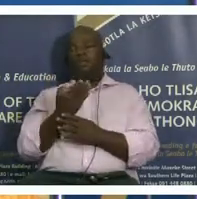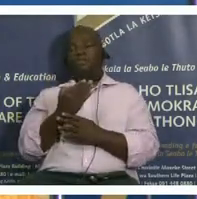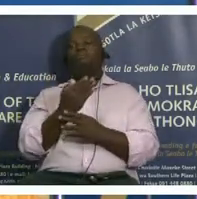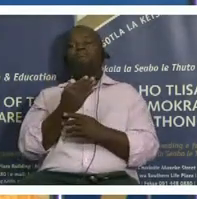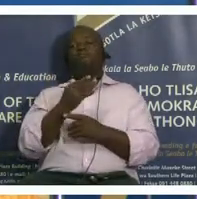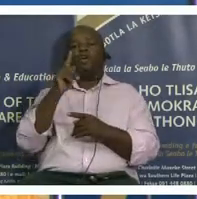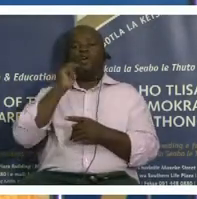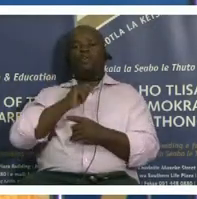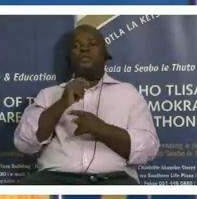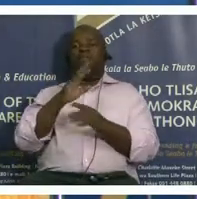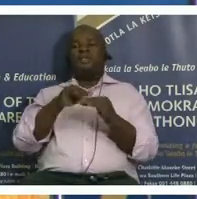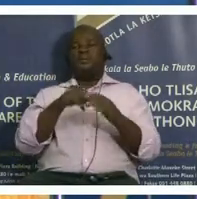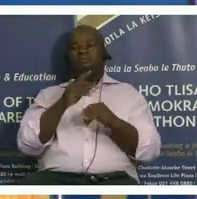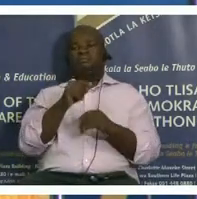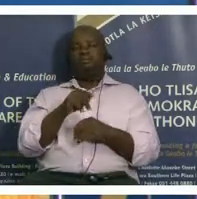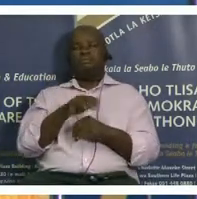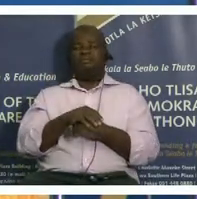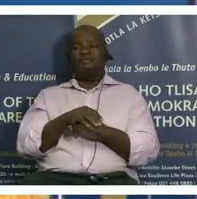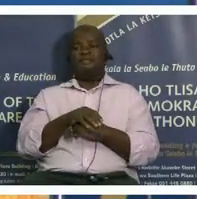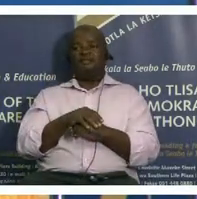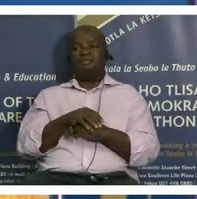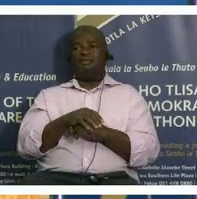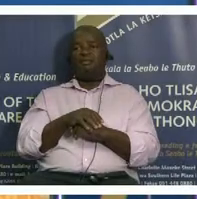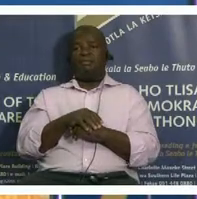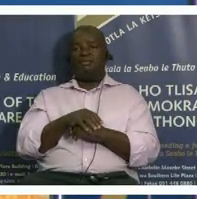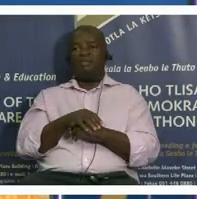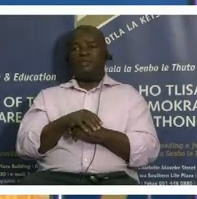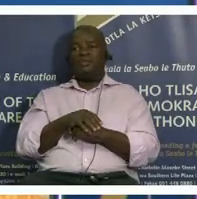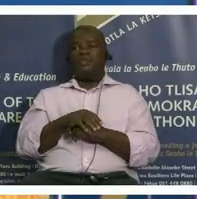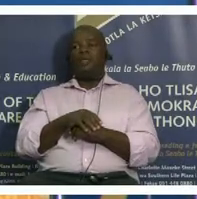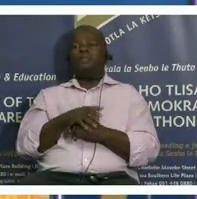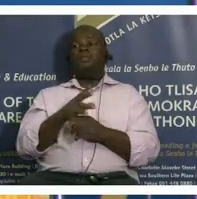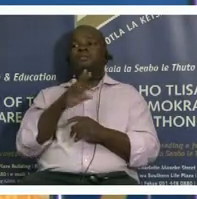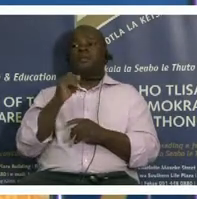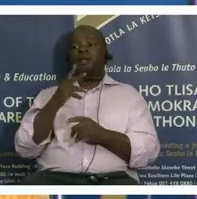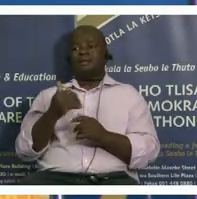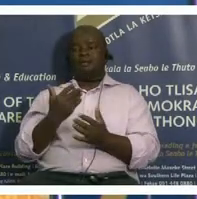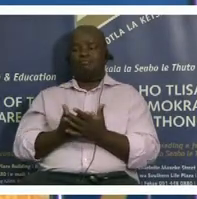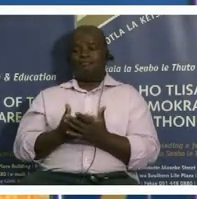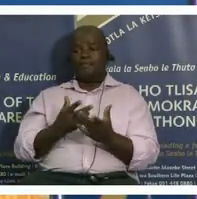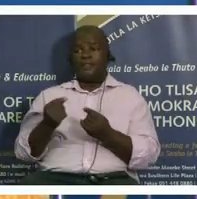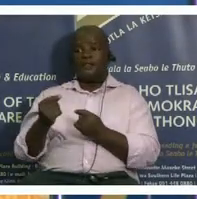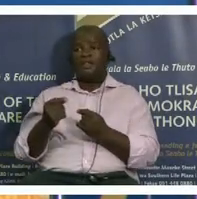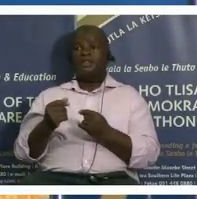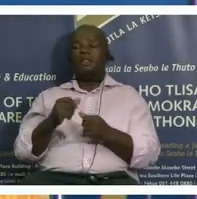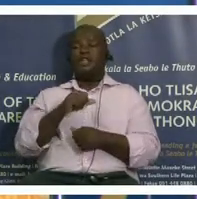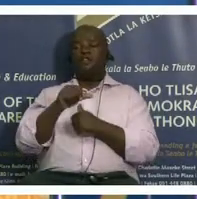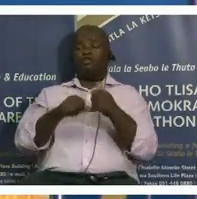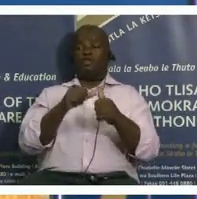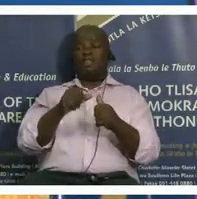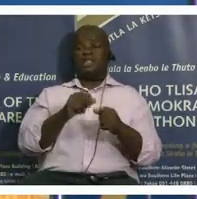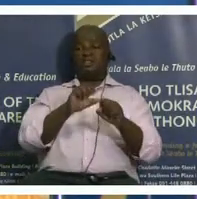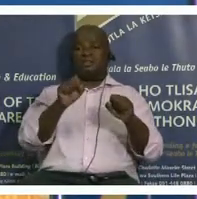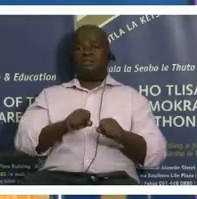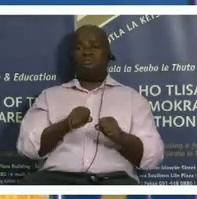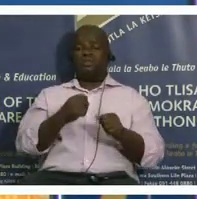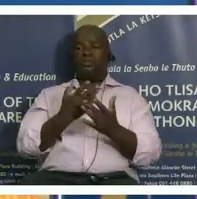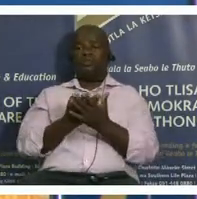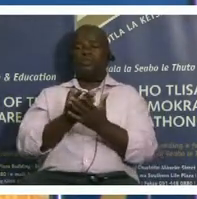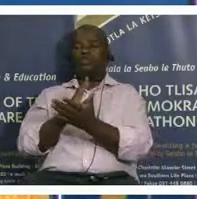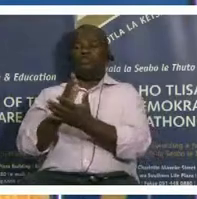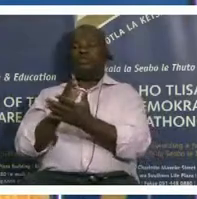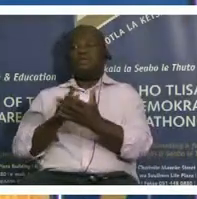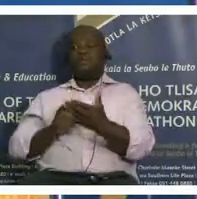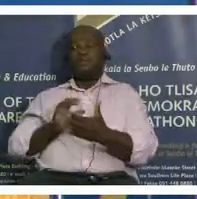structures. Honorable Speaker, we have developed a social compact that provides for a shared